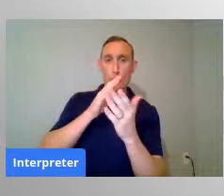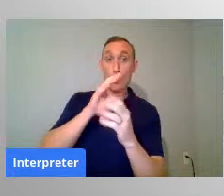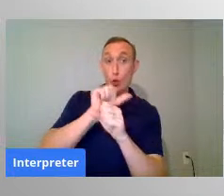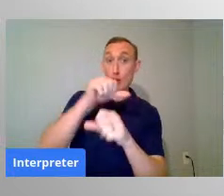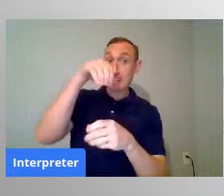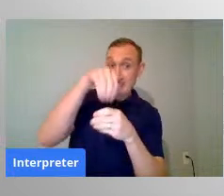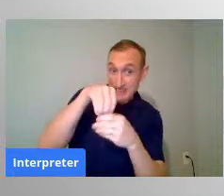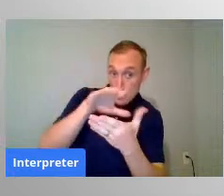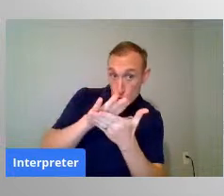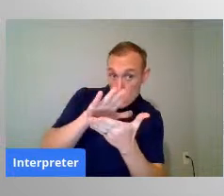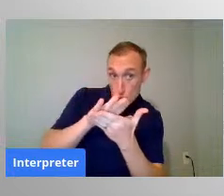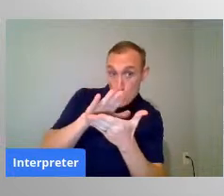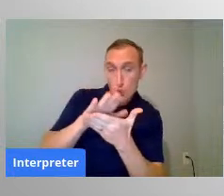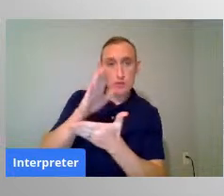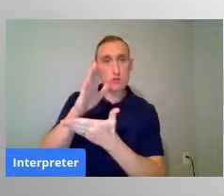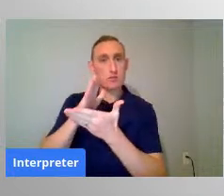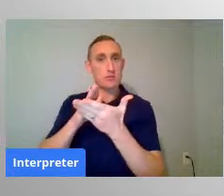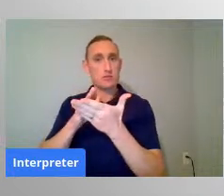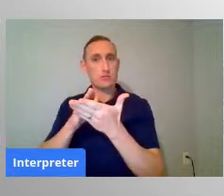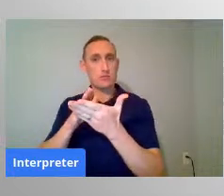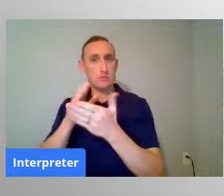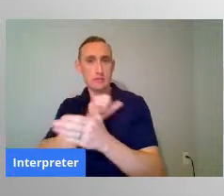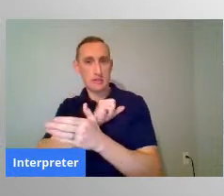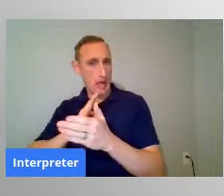it one thing for everybody?